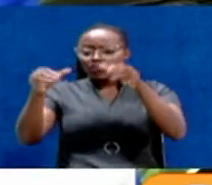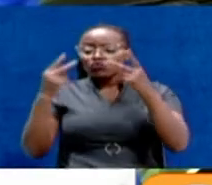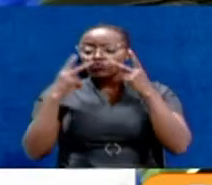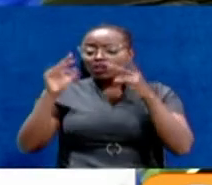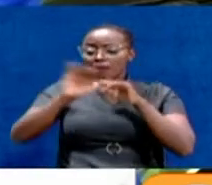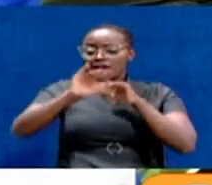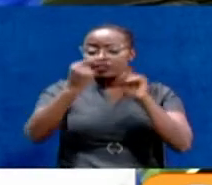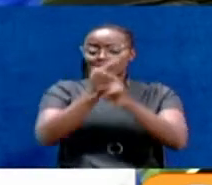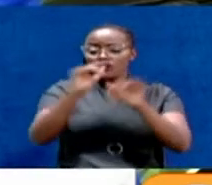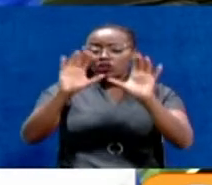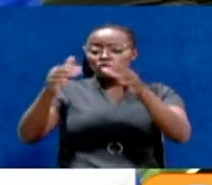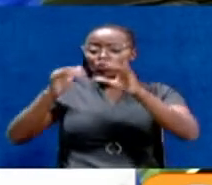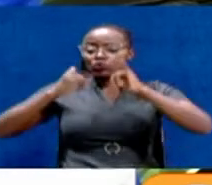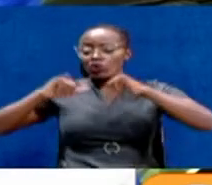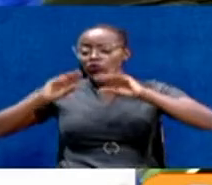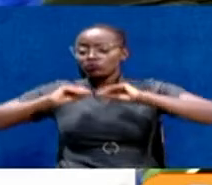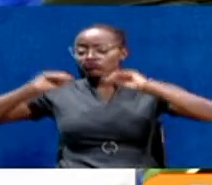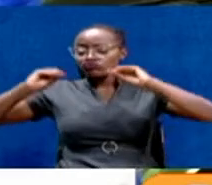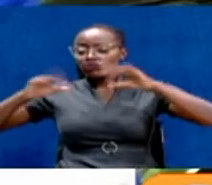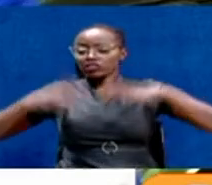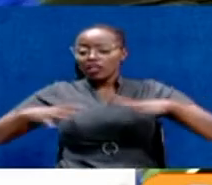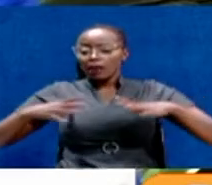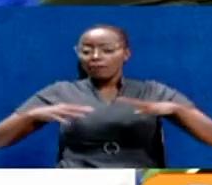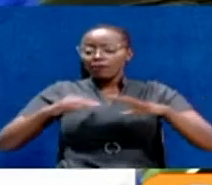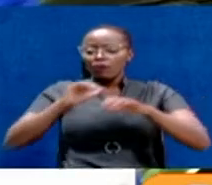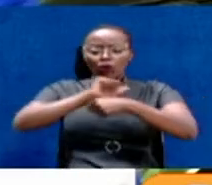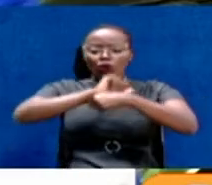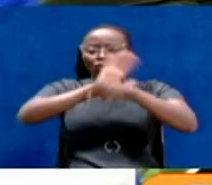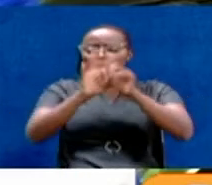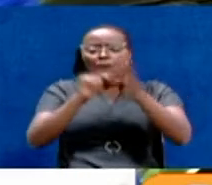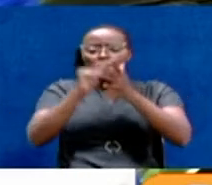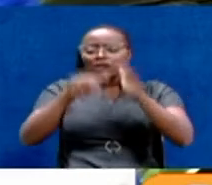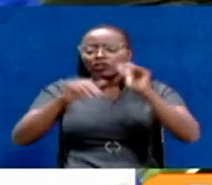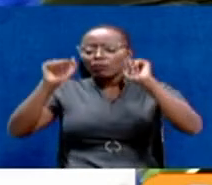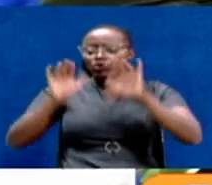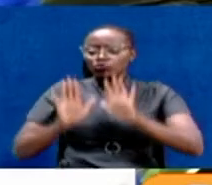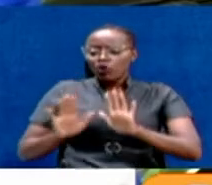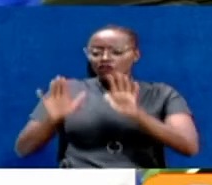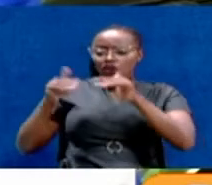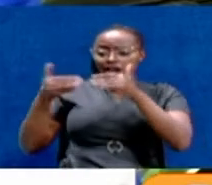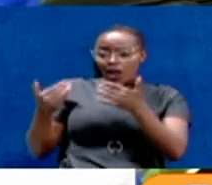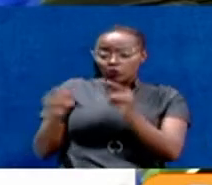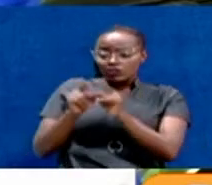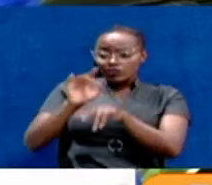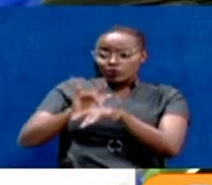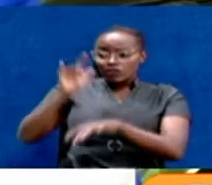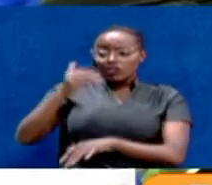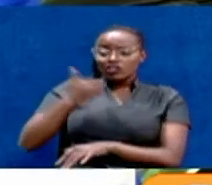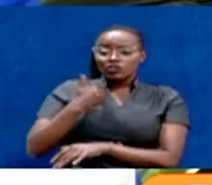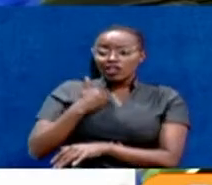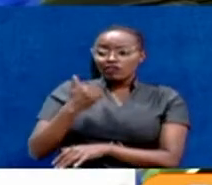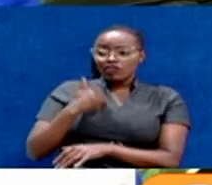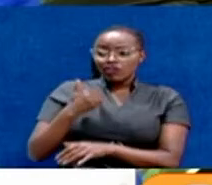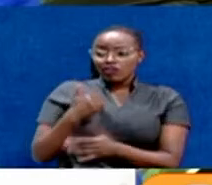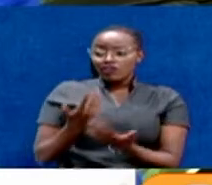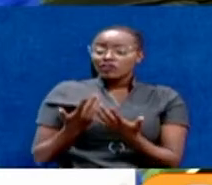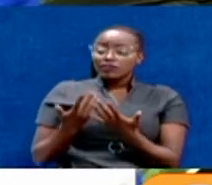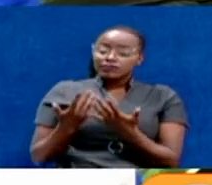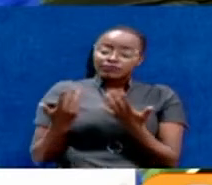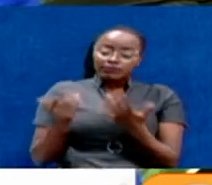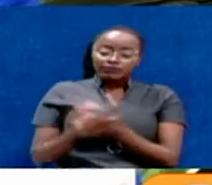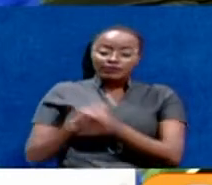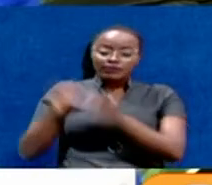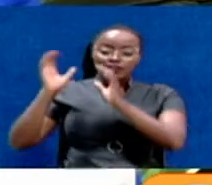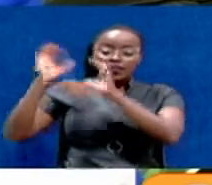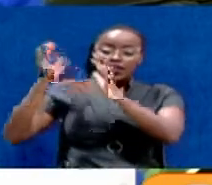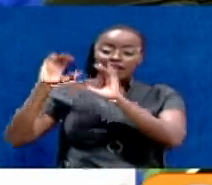in their communities and trying to educate the people on what COVID means and how they can avoid getting infected in Kilifi, someplace in